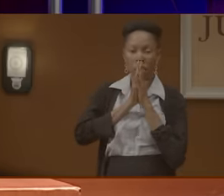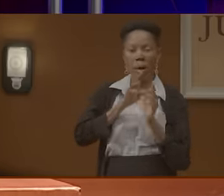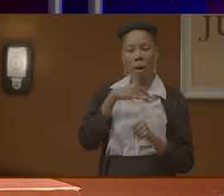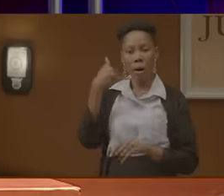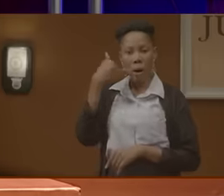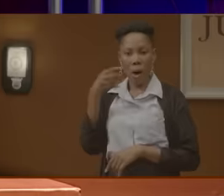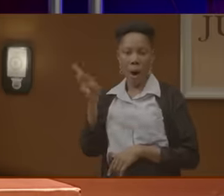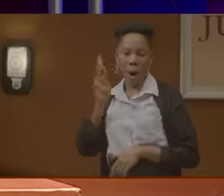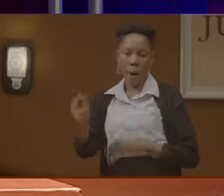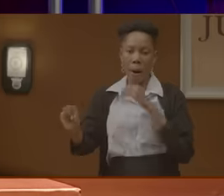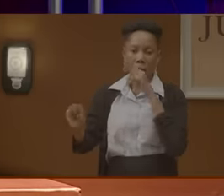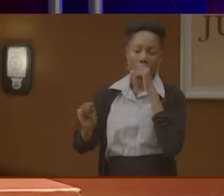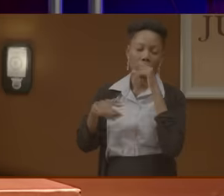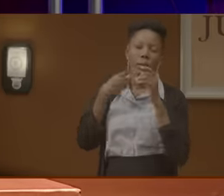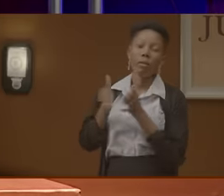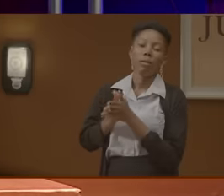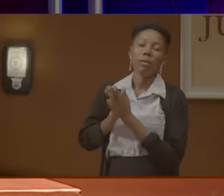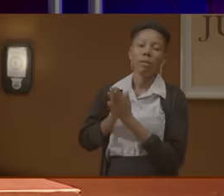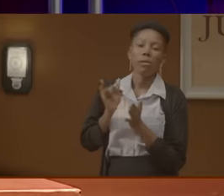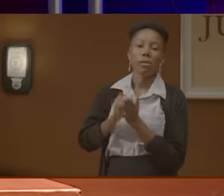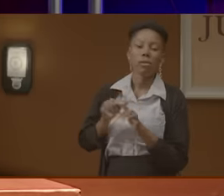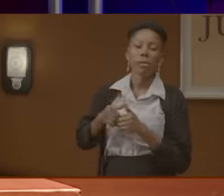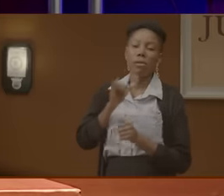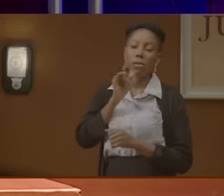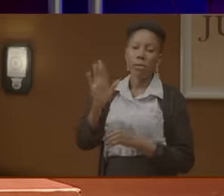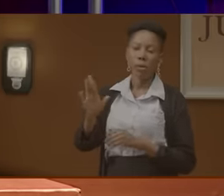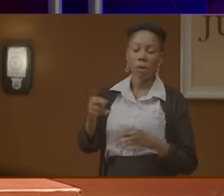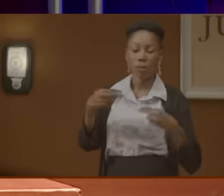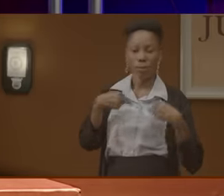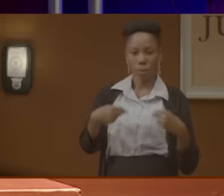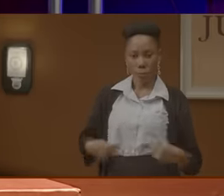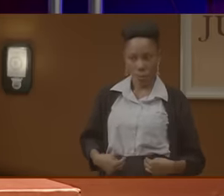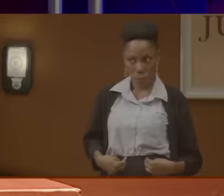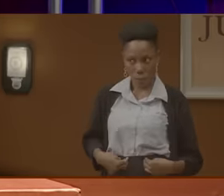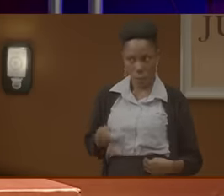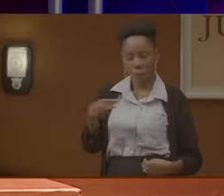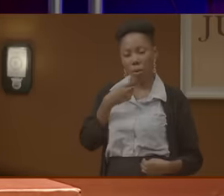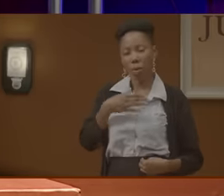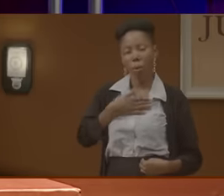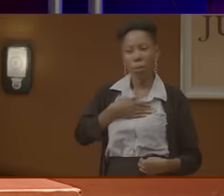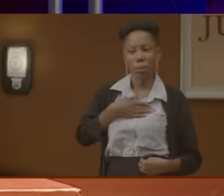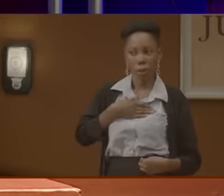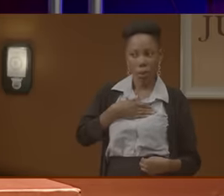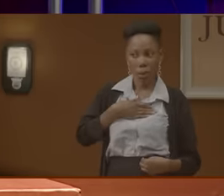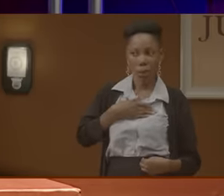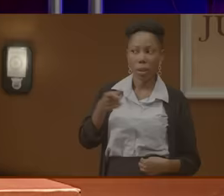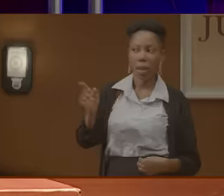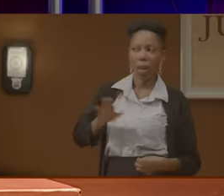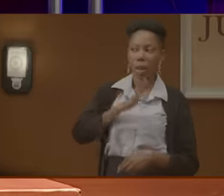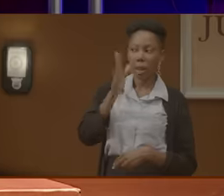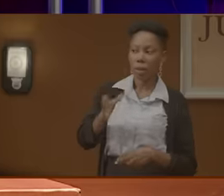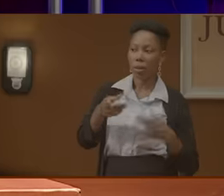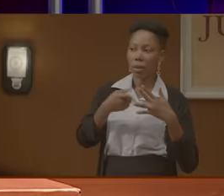sorry, how is your leg? How is your head? I said, fine. I said, madam, please, don't be offended. I never resume work. He said, I